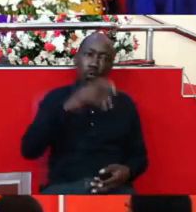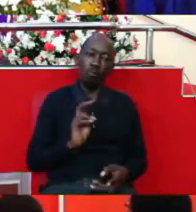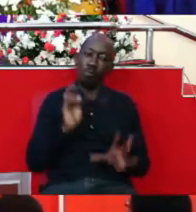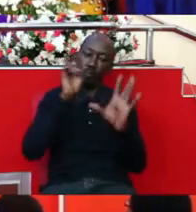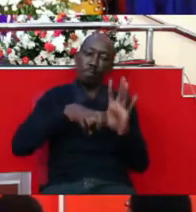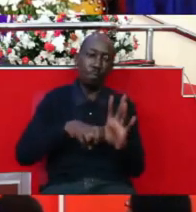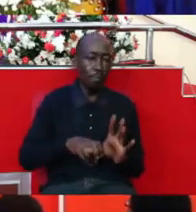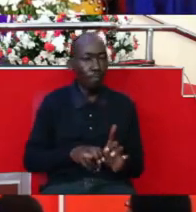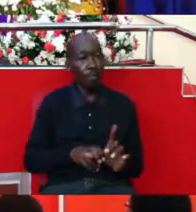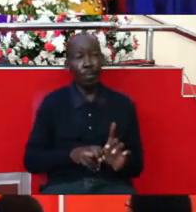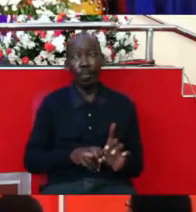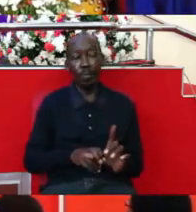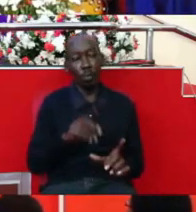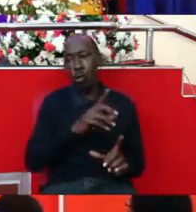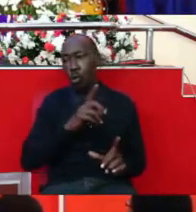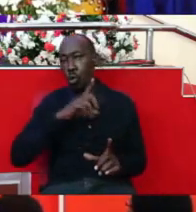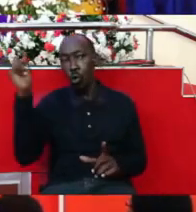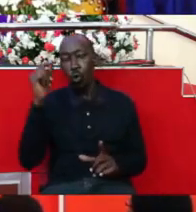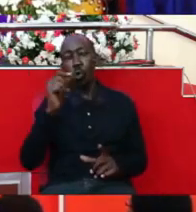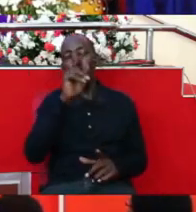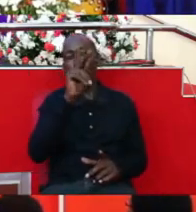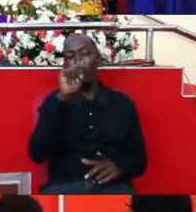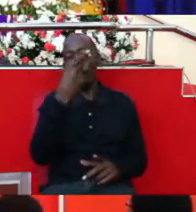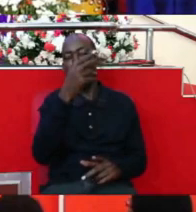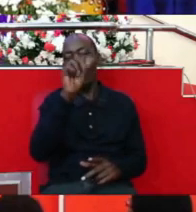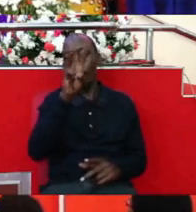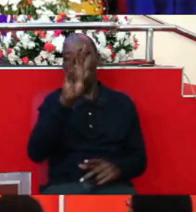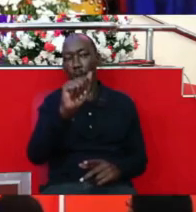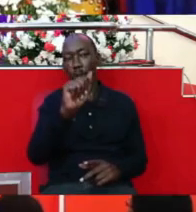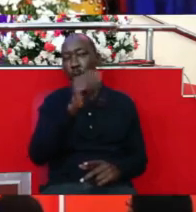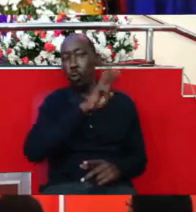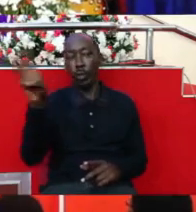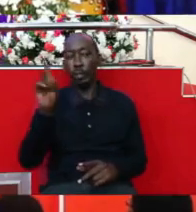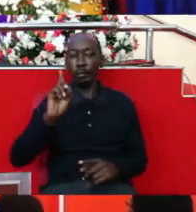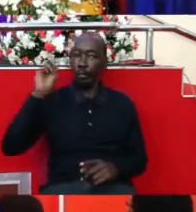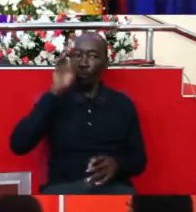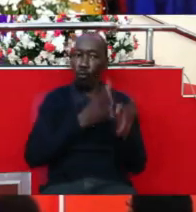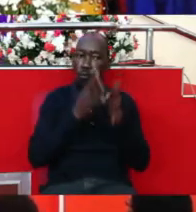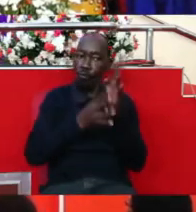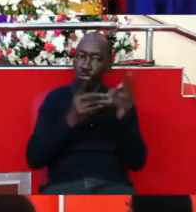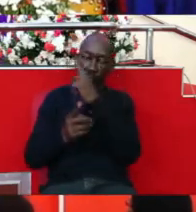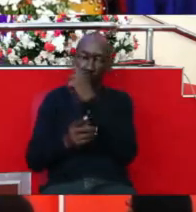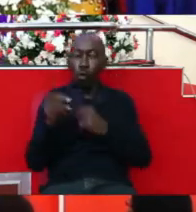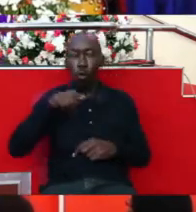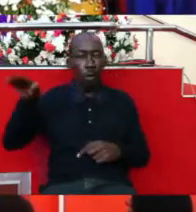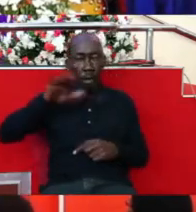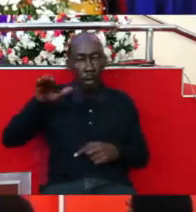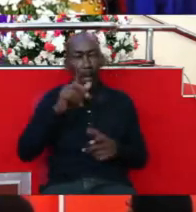wangu tuingie katika gari la. And go to Kahawa West. Towards Kahawa West. Tuelekee Kahawa West. We got to a place called